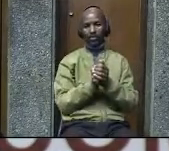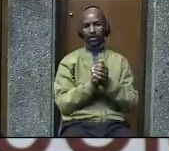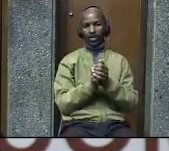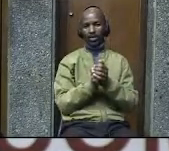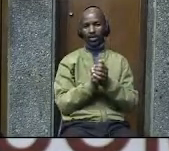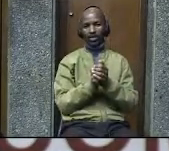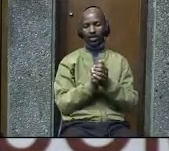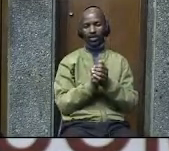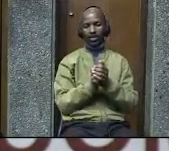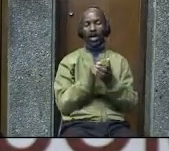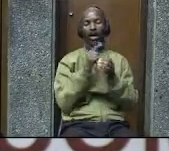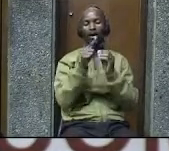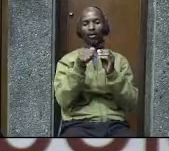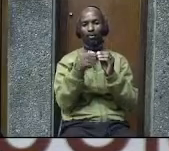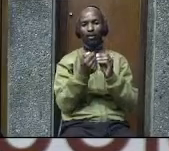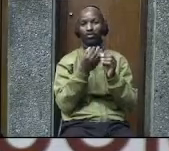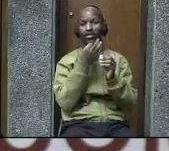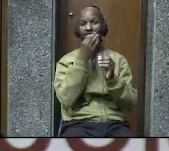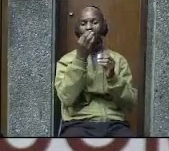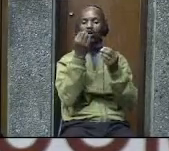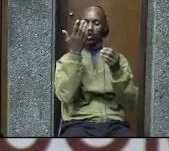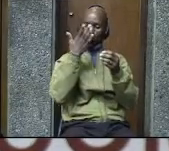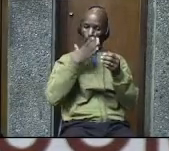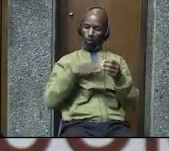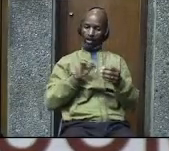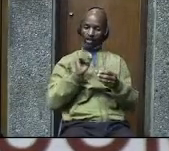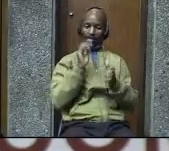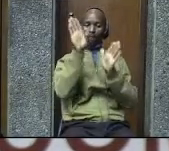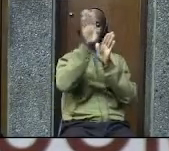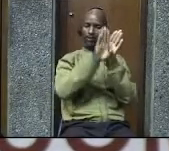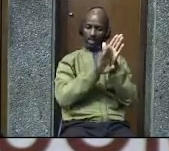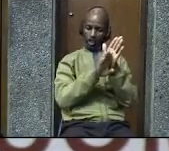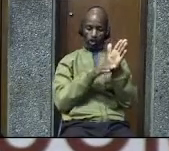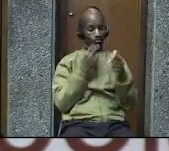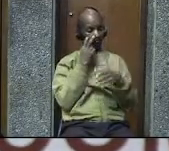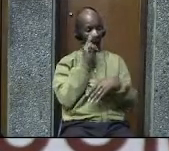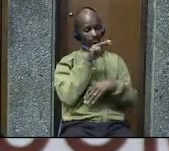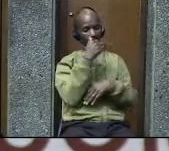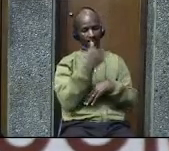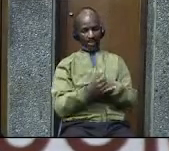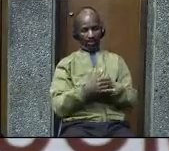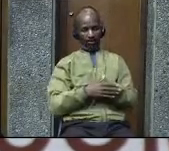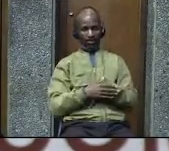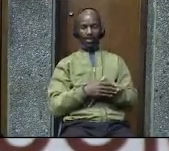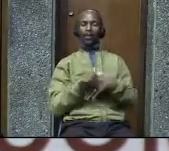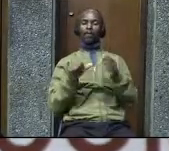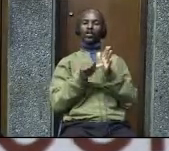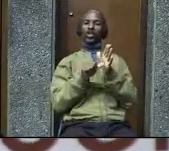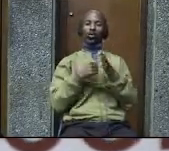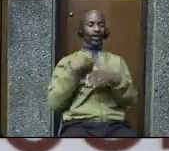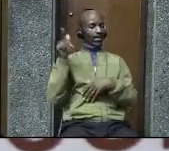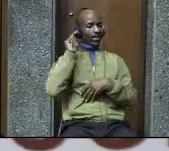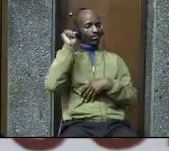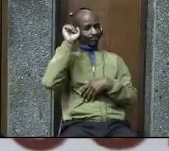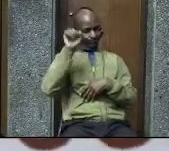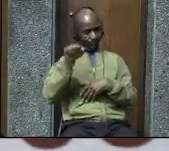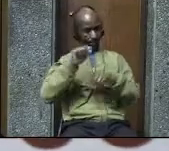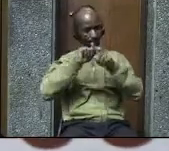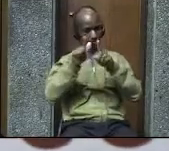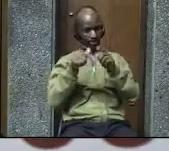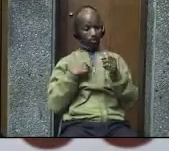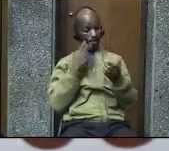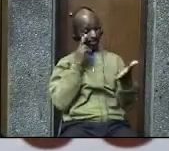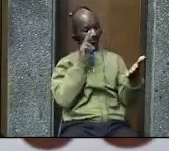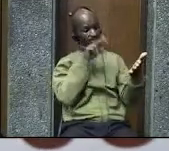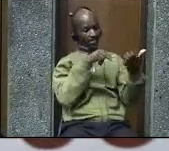isihlangene in terms of what is it that you want this bill to look like. What is the position as in mamela? But